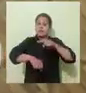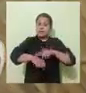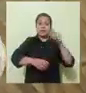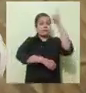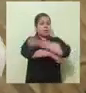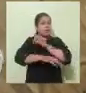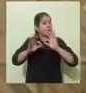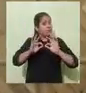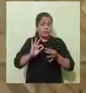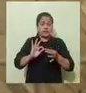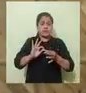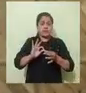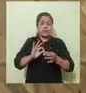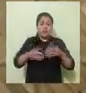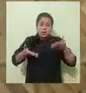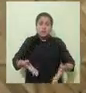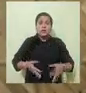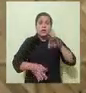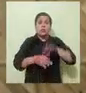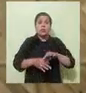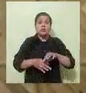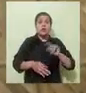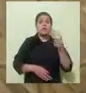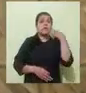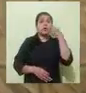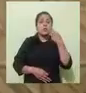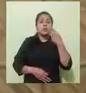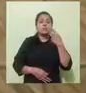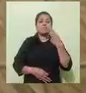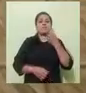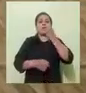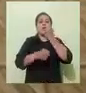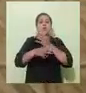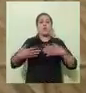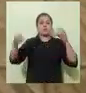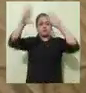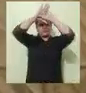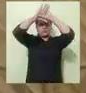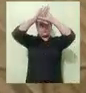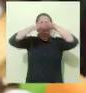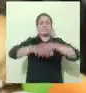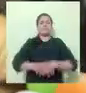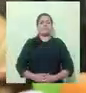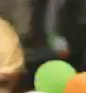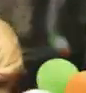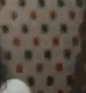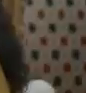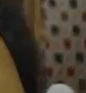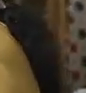The time is set, the day is set, and guess who's the first voter here? It's the governor of Goa.